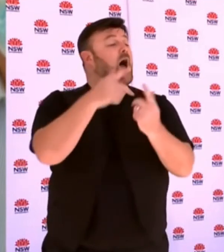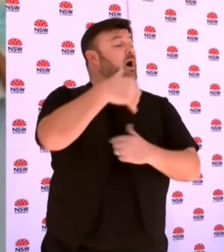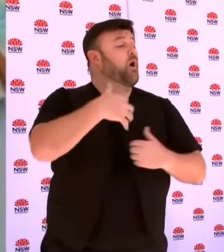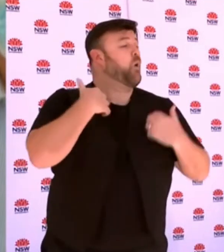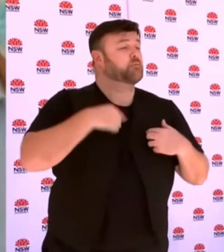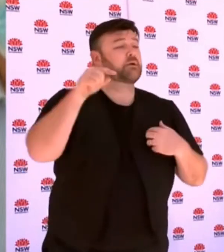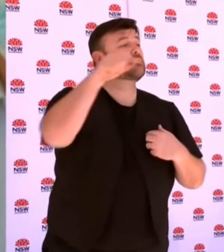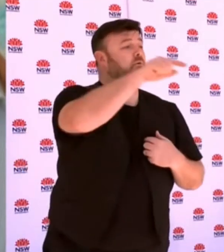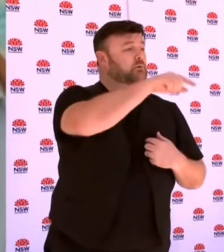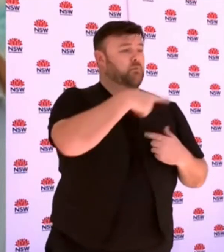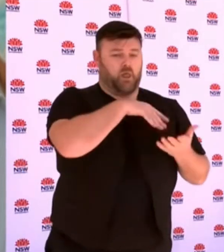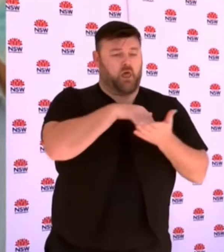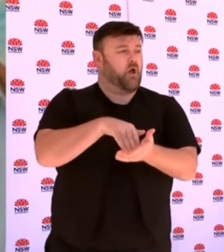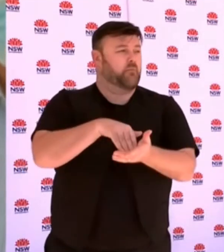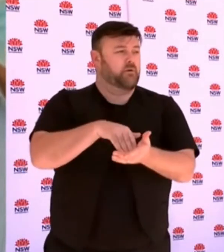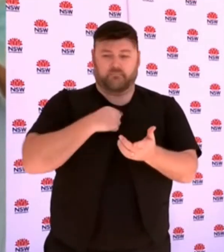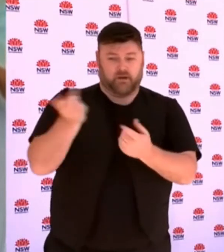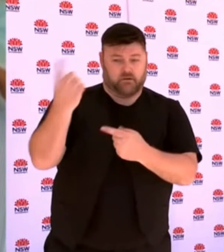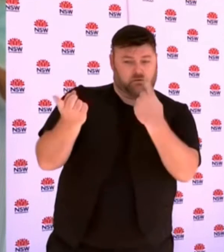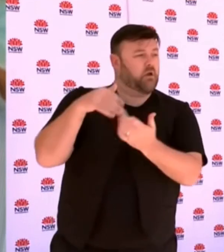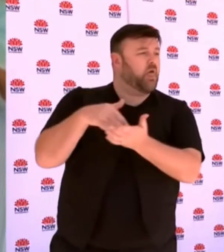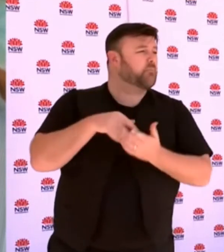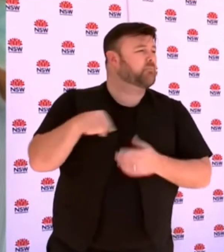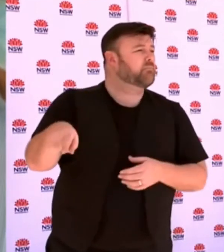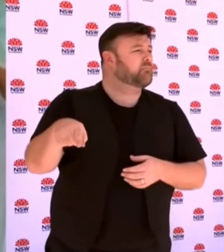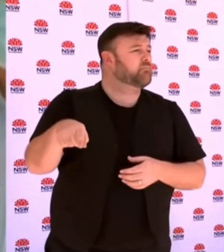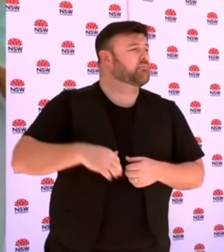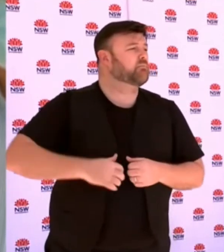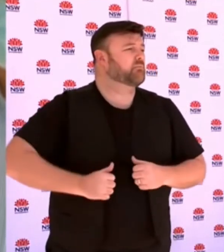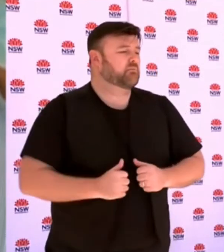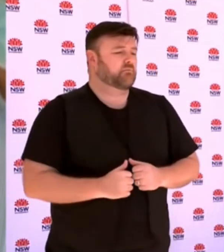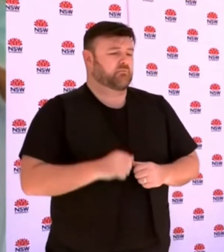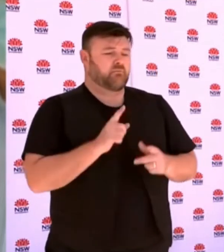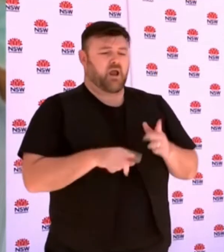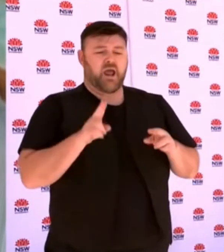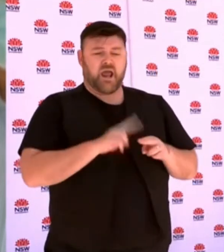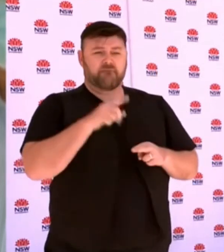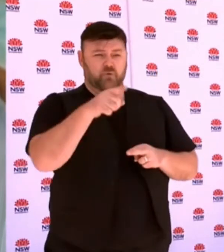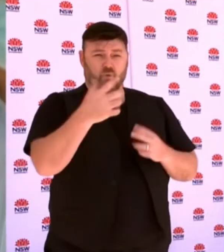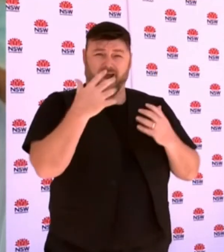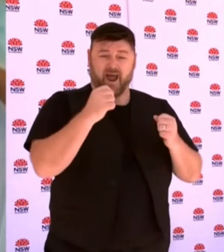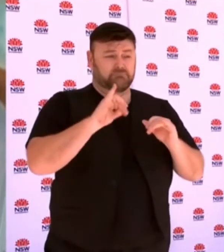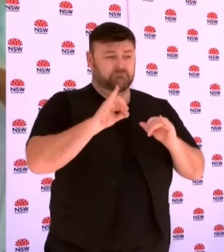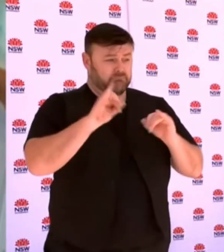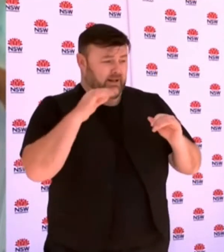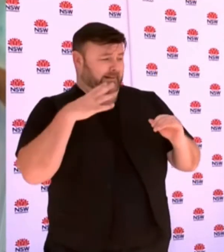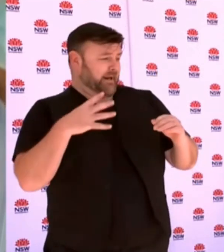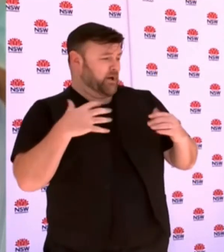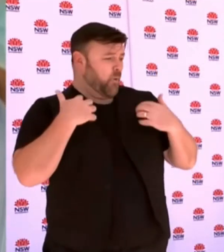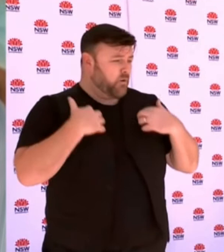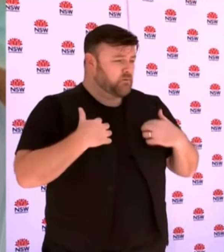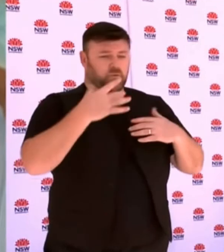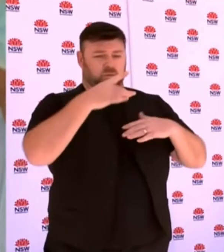support them if there's any issues. But at the moment, if you've got an urgent care and a need for health care, can I